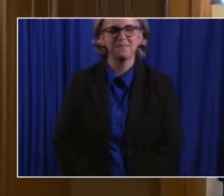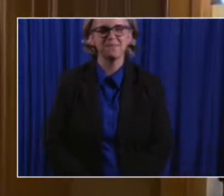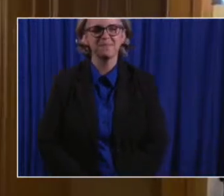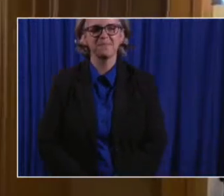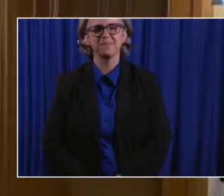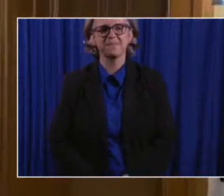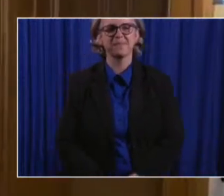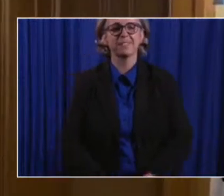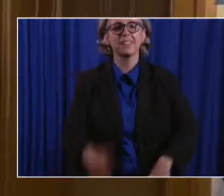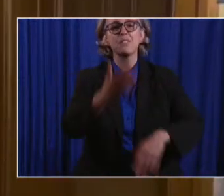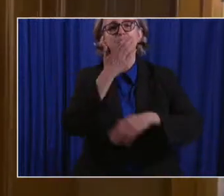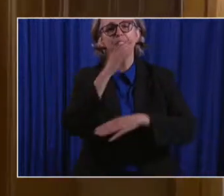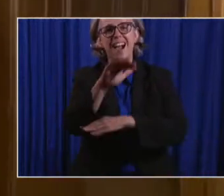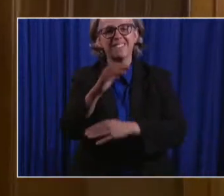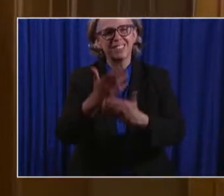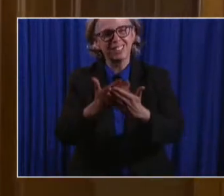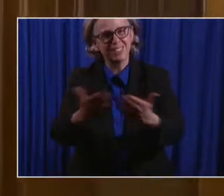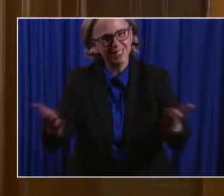Good afternoon, everyone.